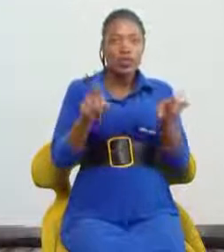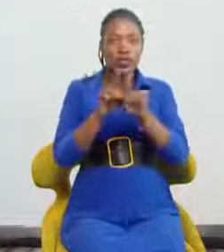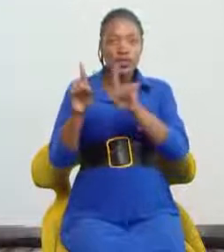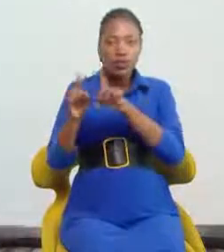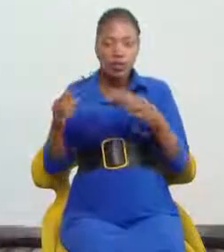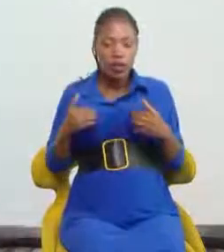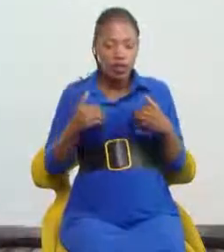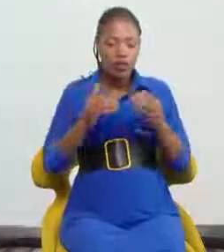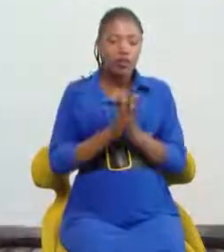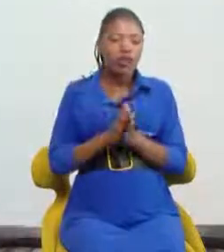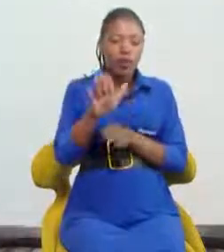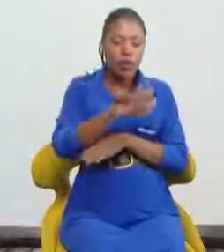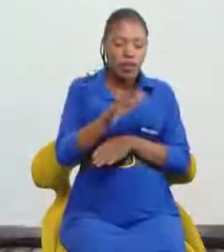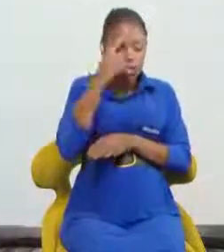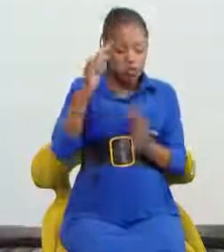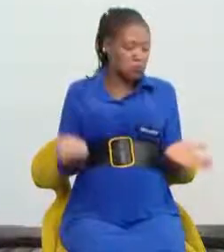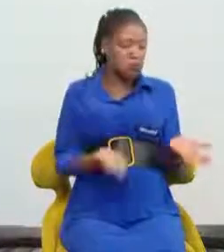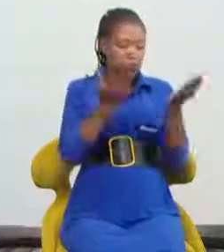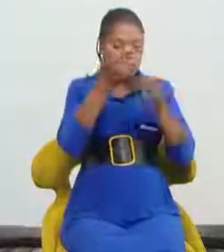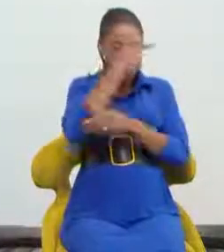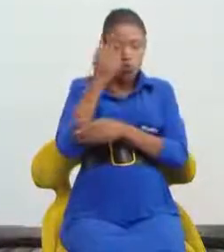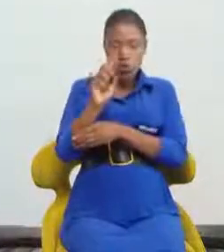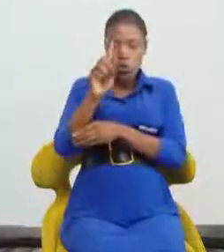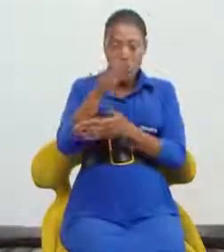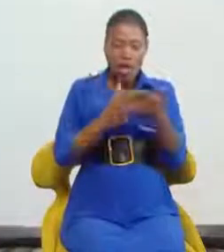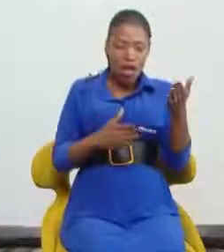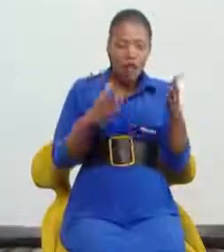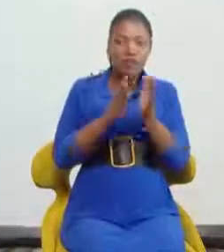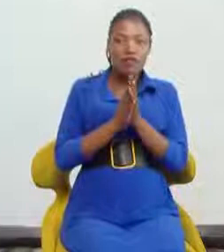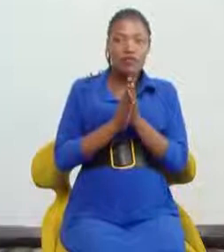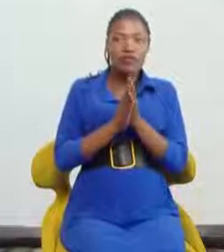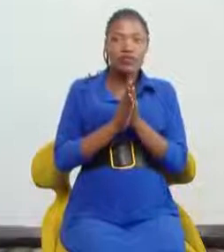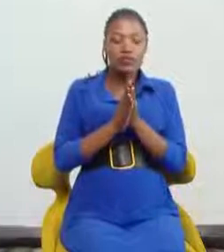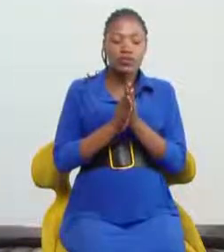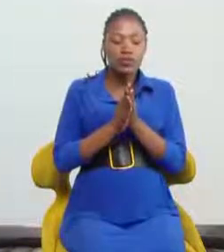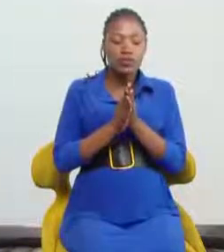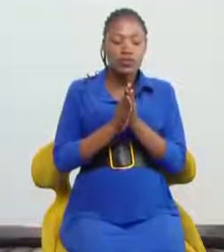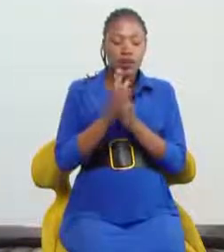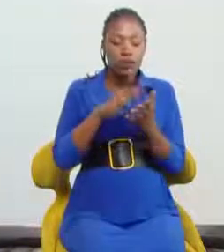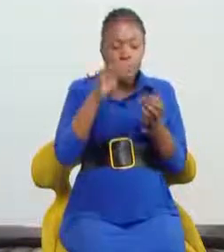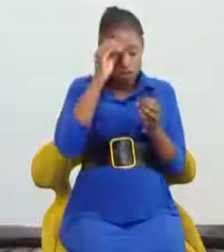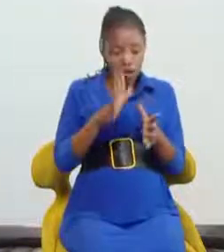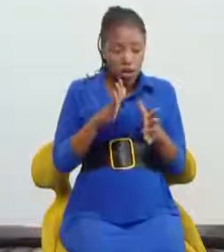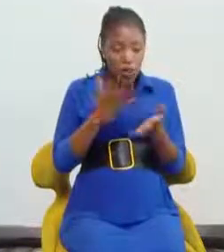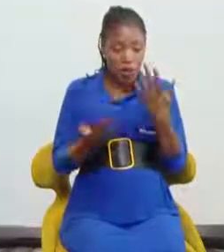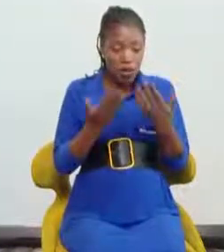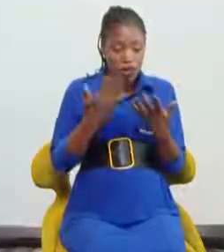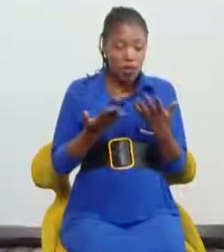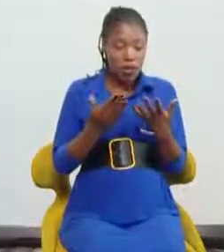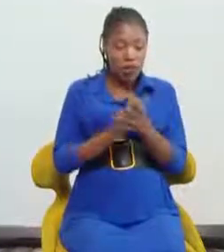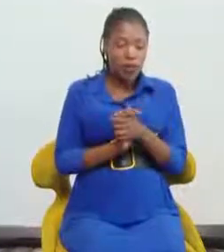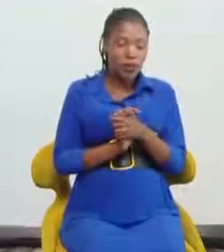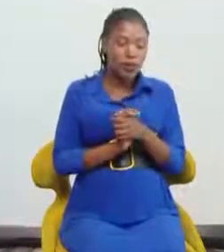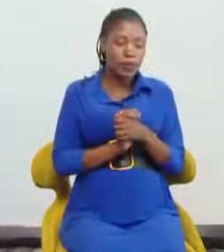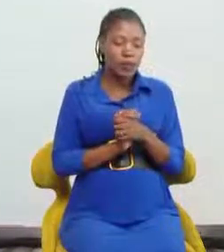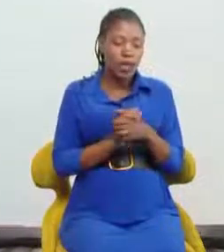still a place for improvement because it's only 1.5% of students. while there are probably more than 1.5% of